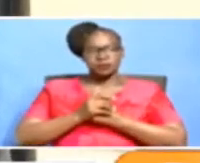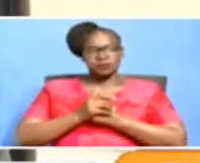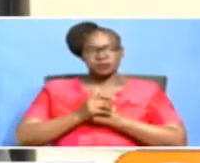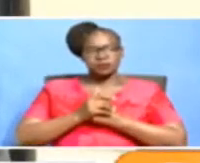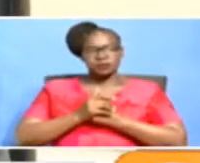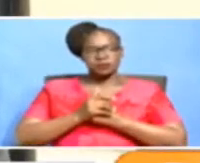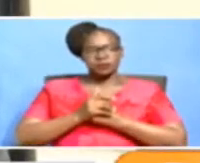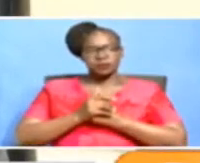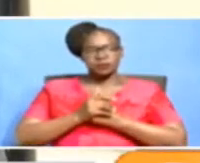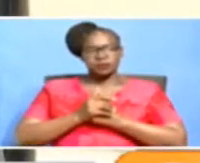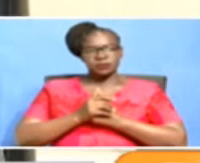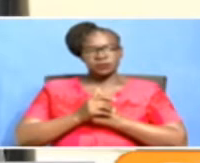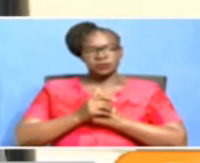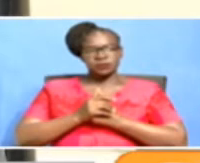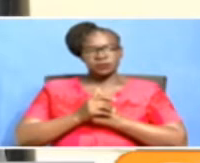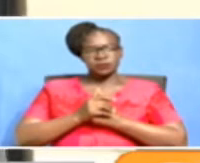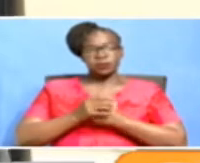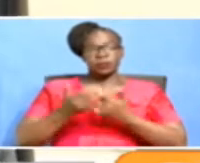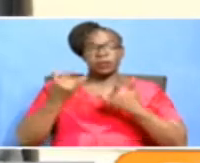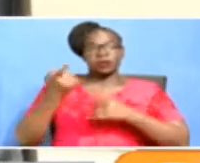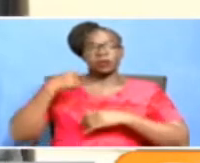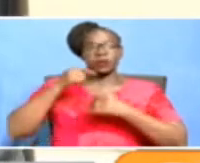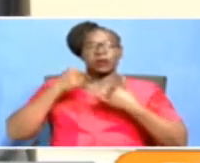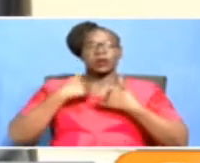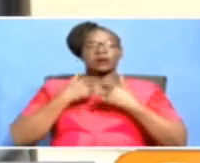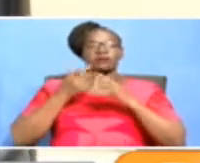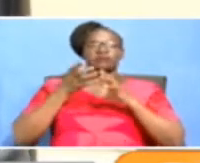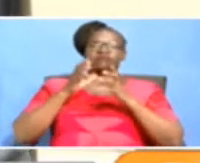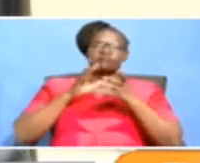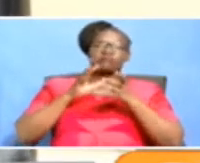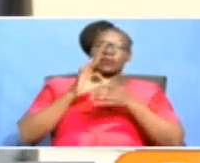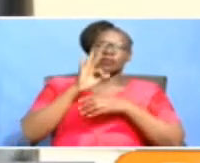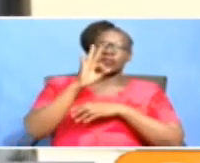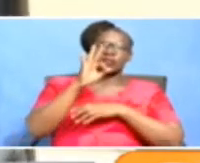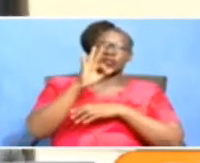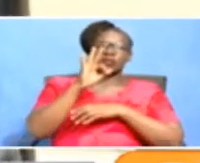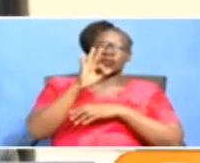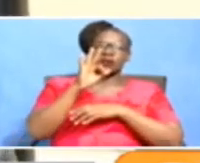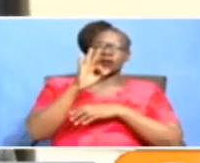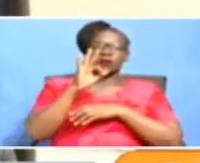is currently holding an equivalent of